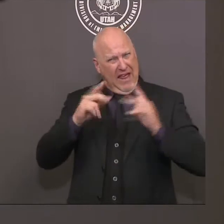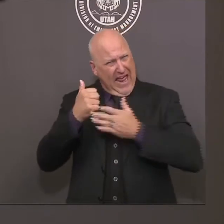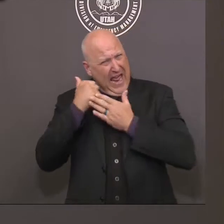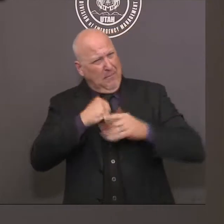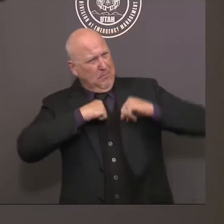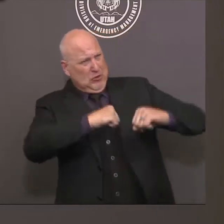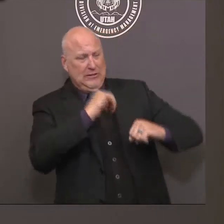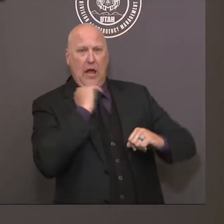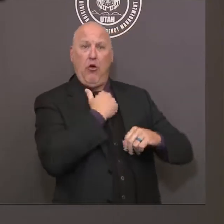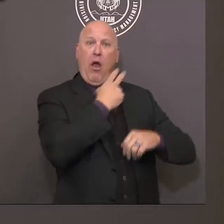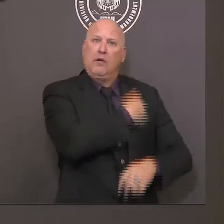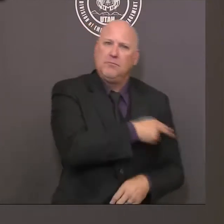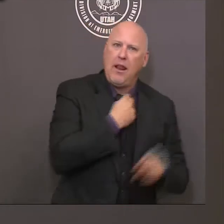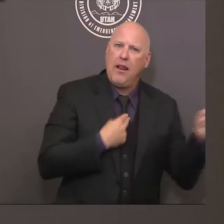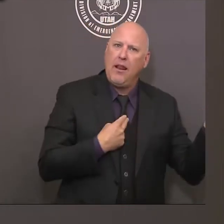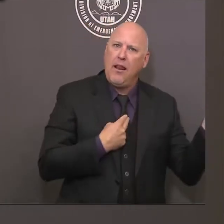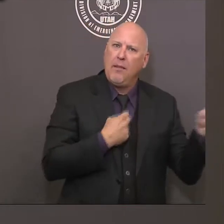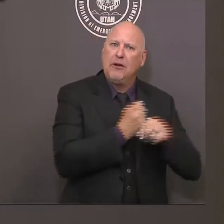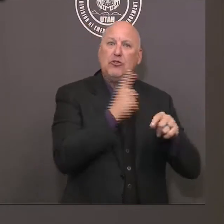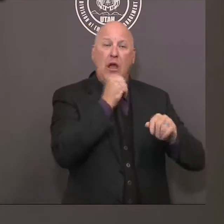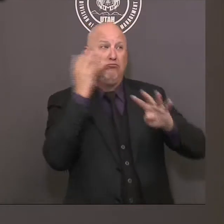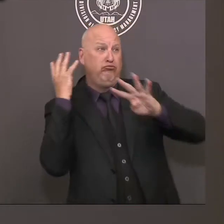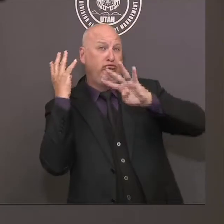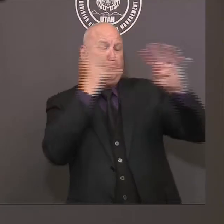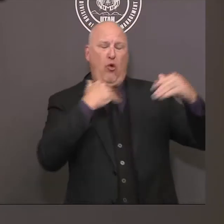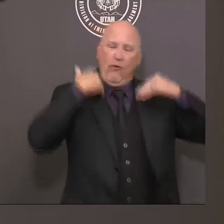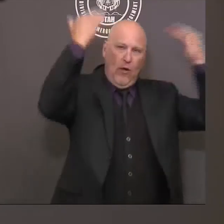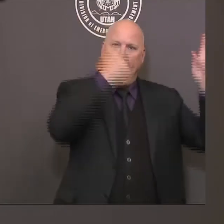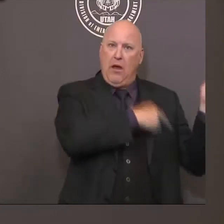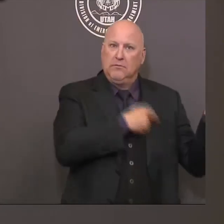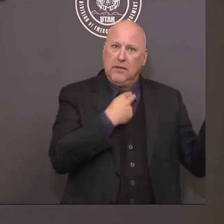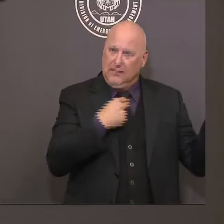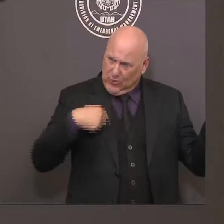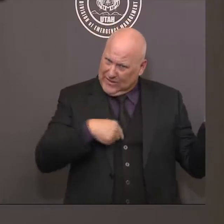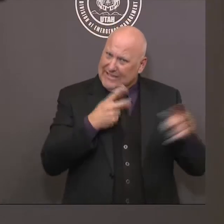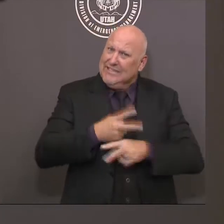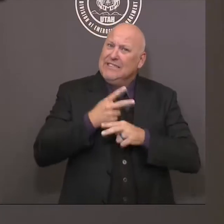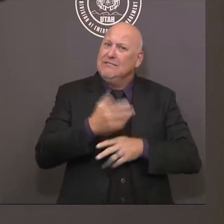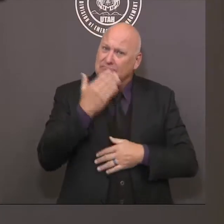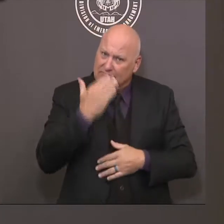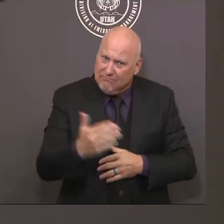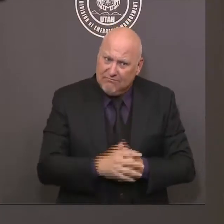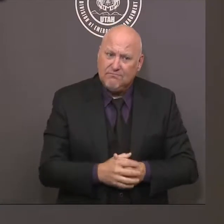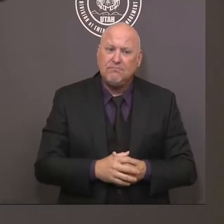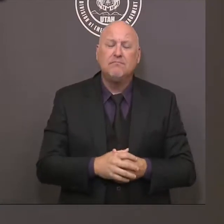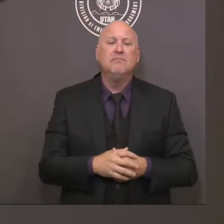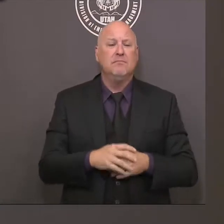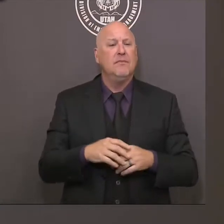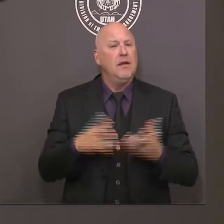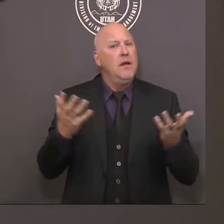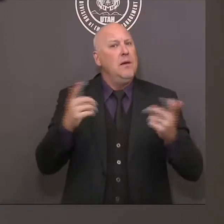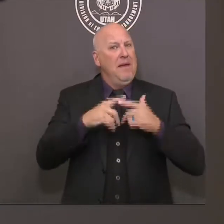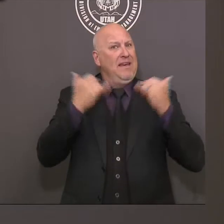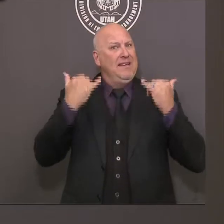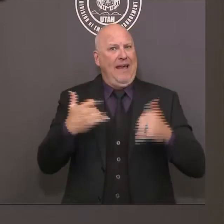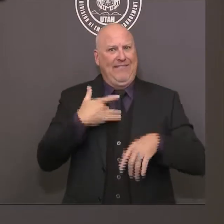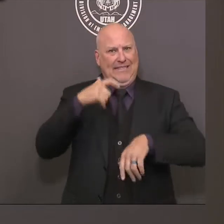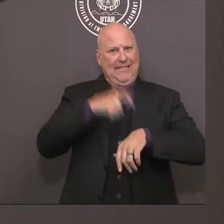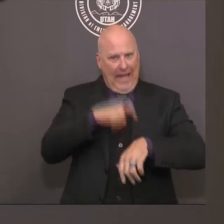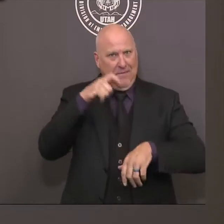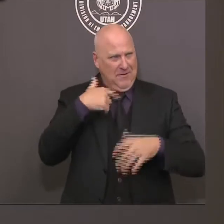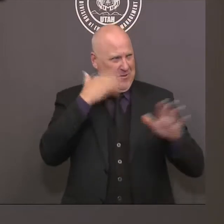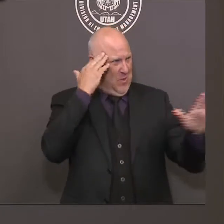well positioned to take advantage and get our economy growing again. The Utah Leads Together plan that's